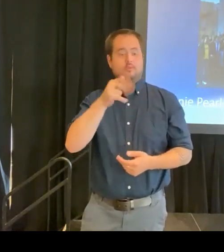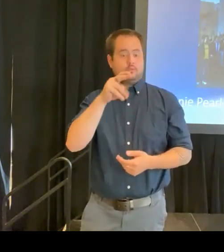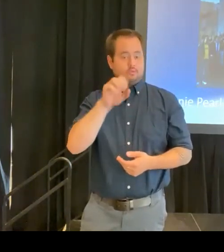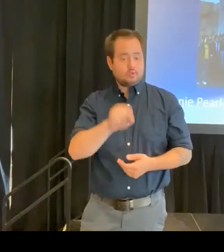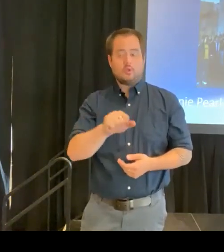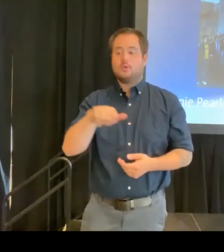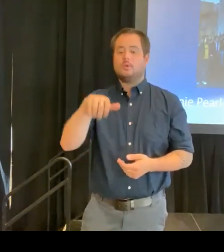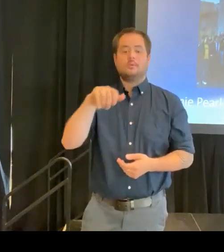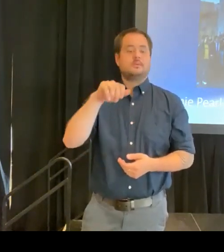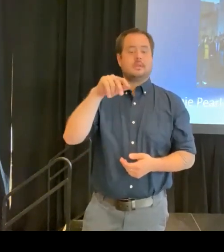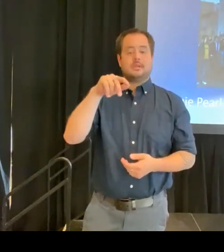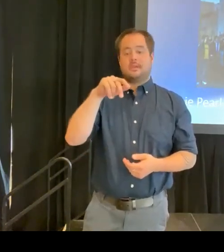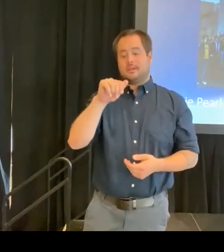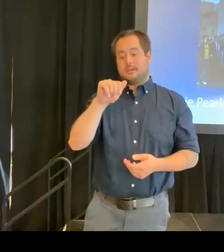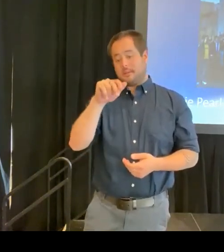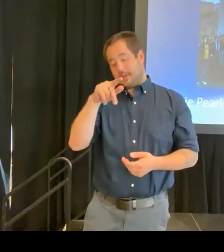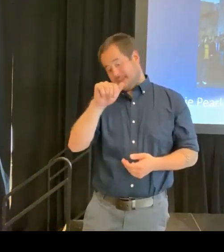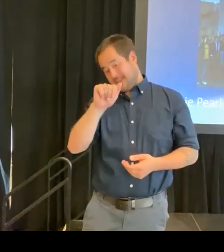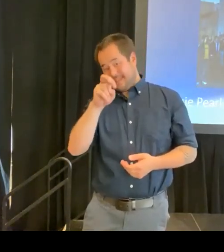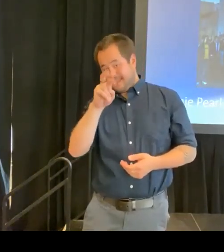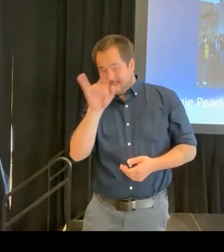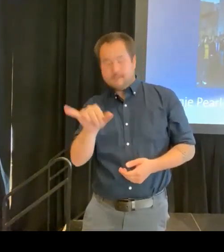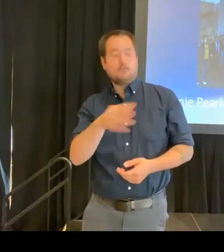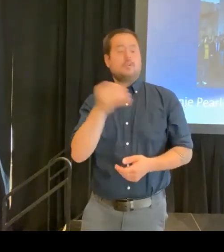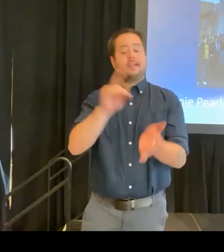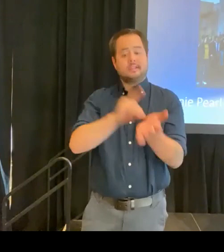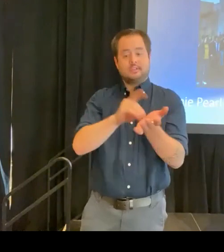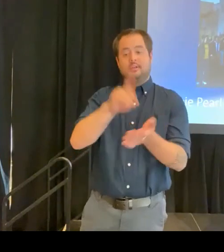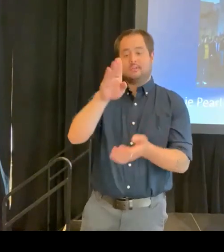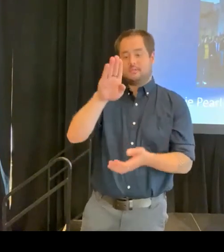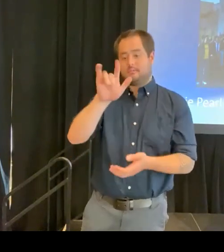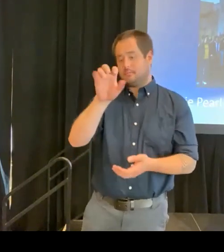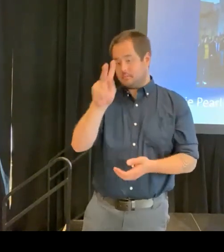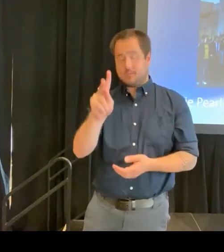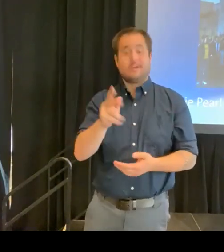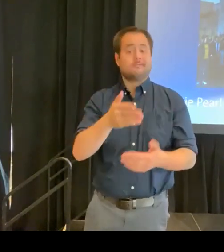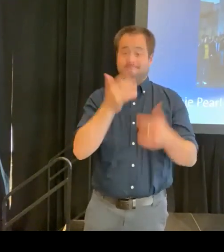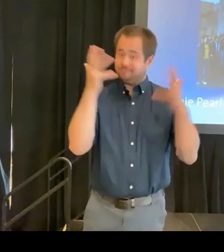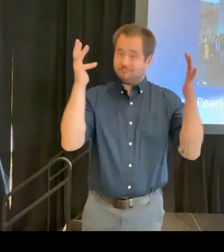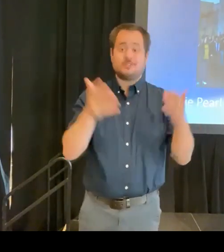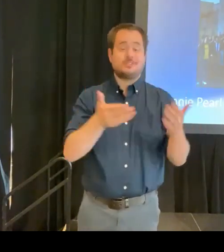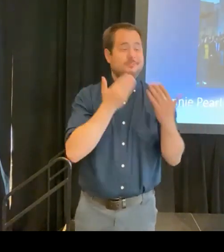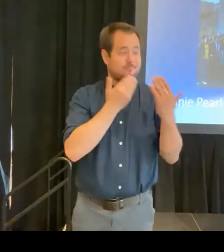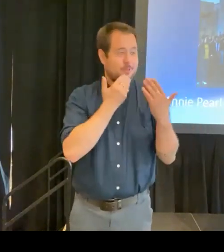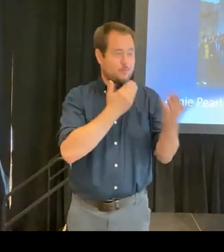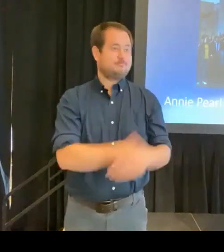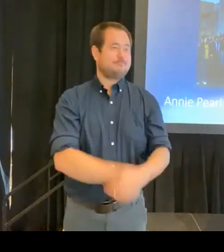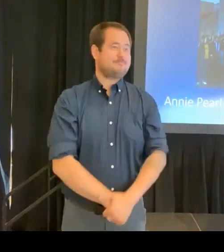Avery, and Dr. Ray Block. And that's it. Thank you.